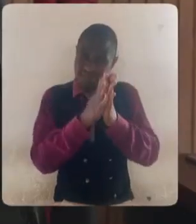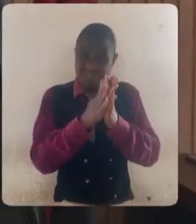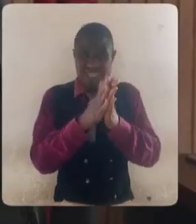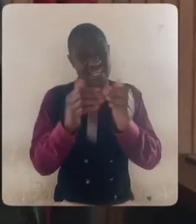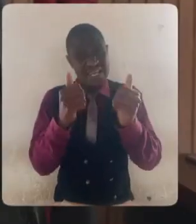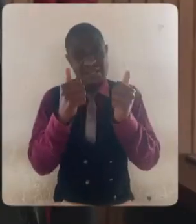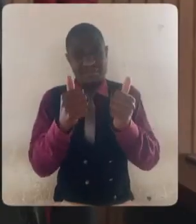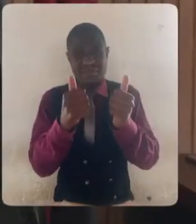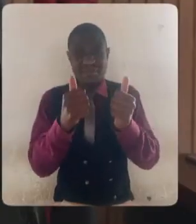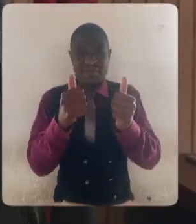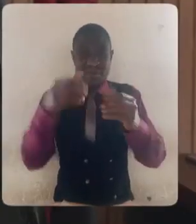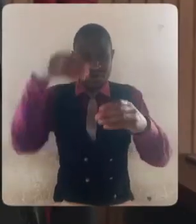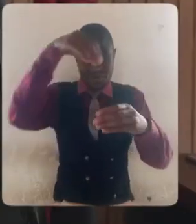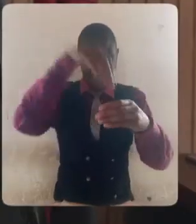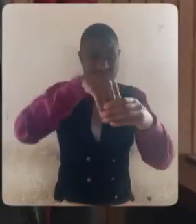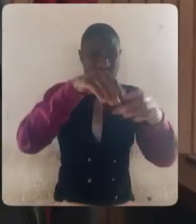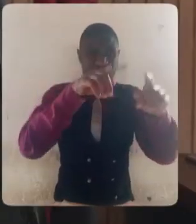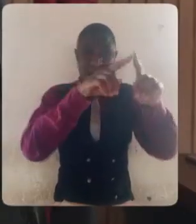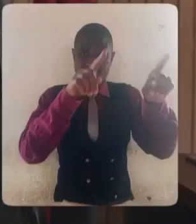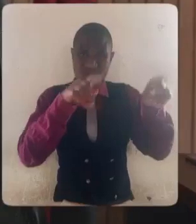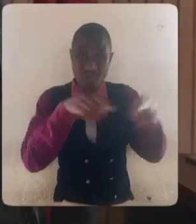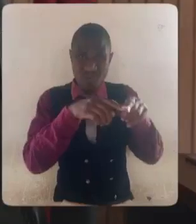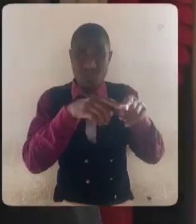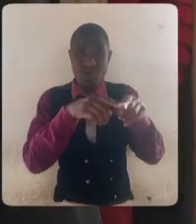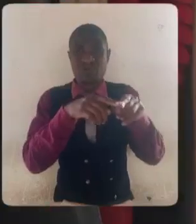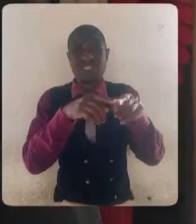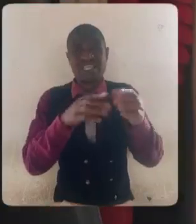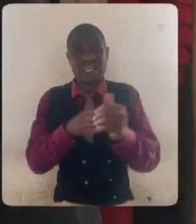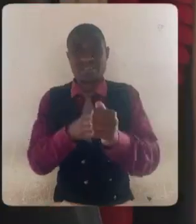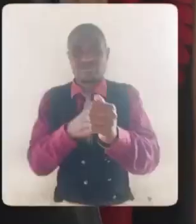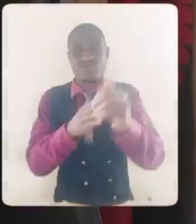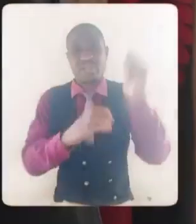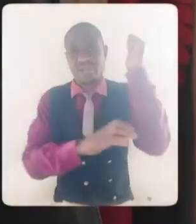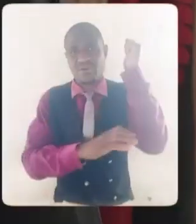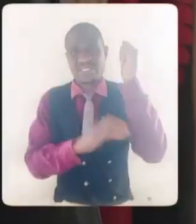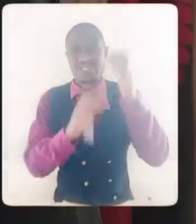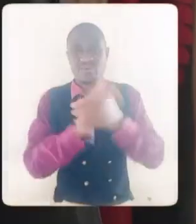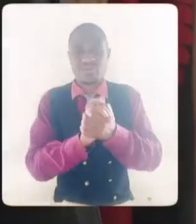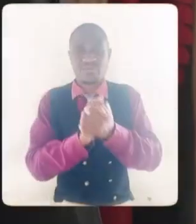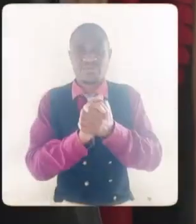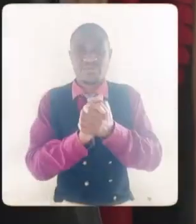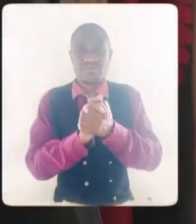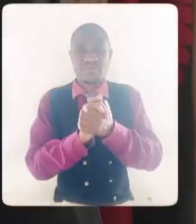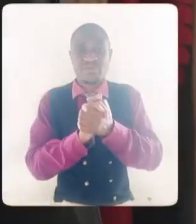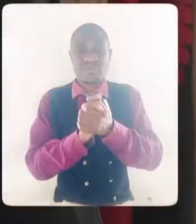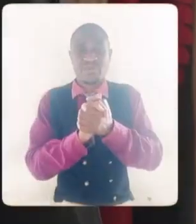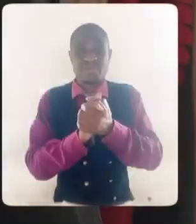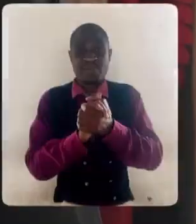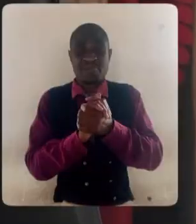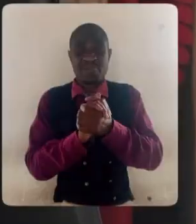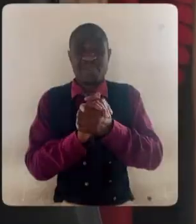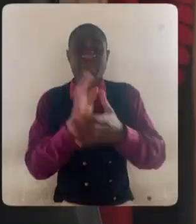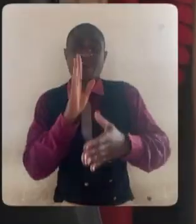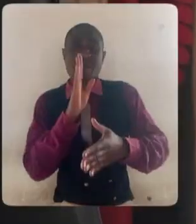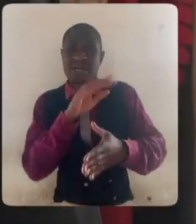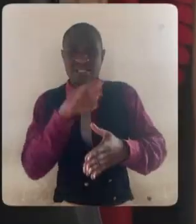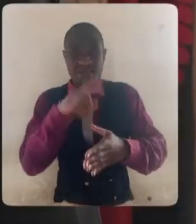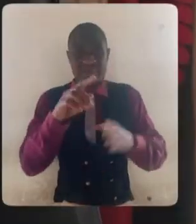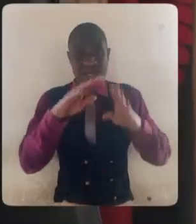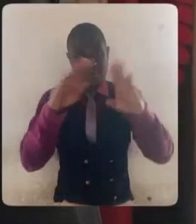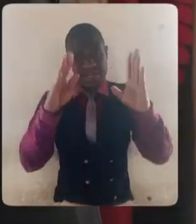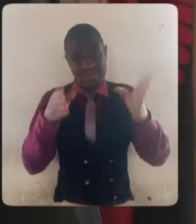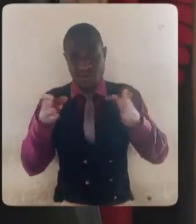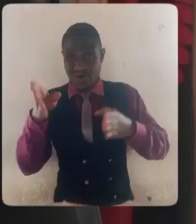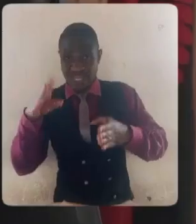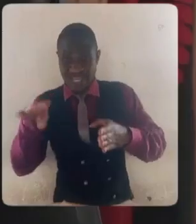commends all stakeholders for their responsible conduct. As the nation enters polling, we remind all Malawians that